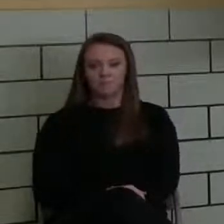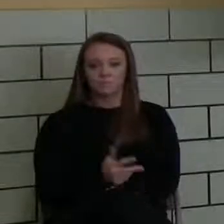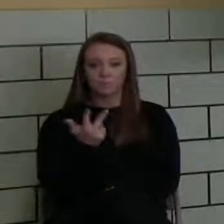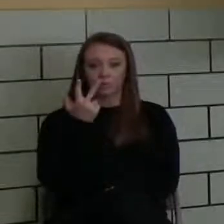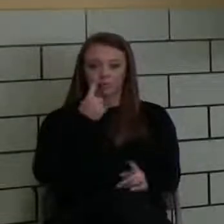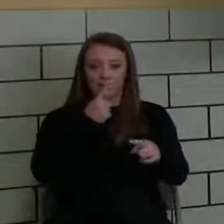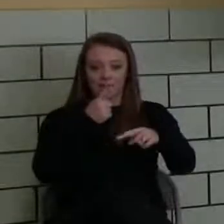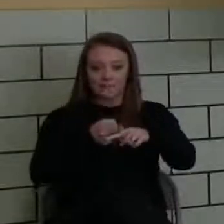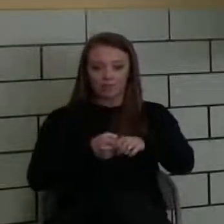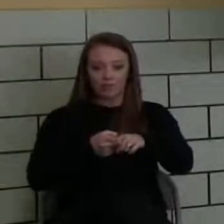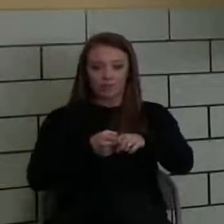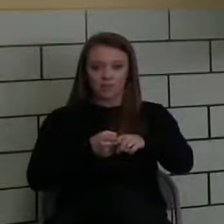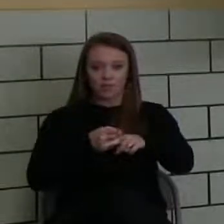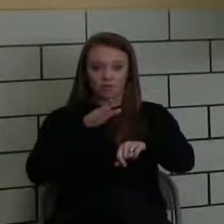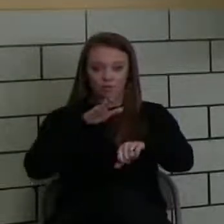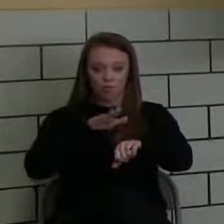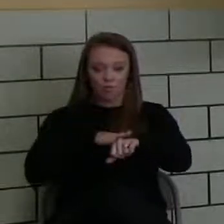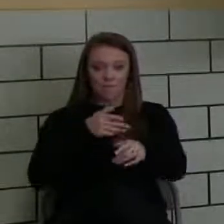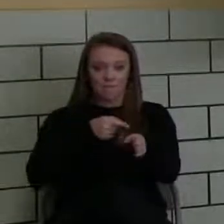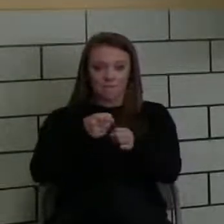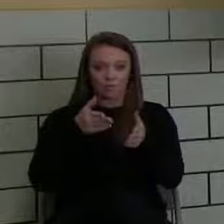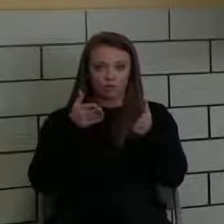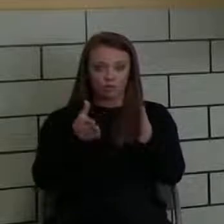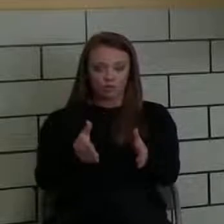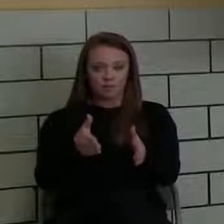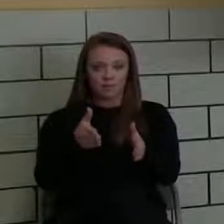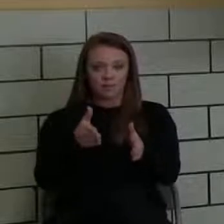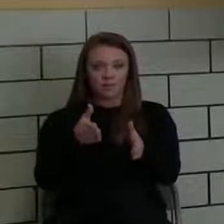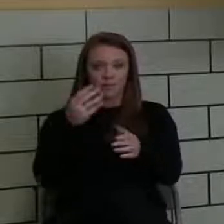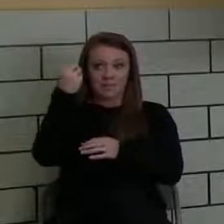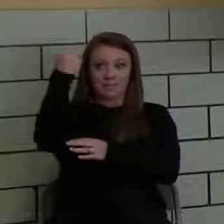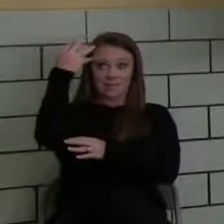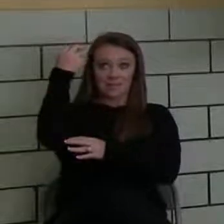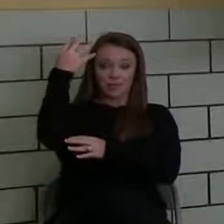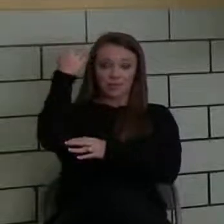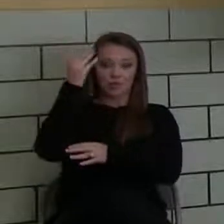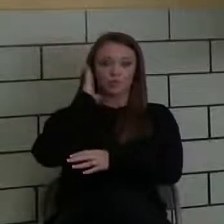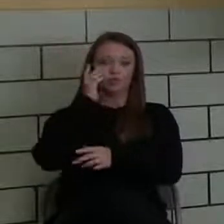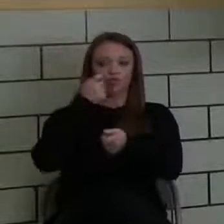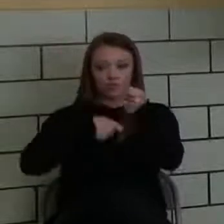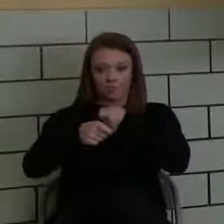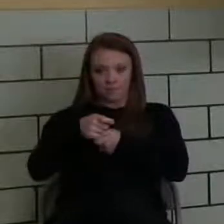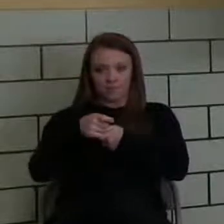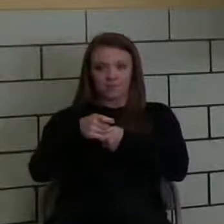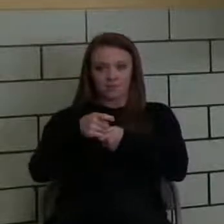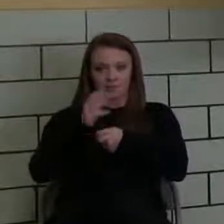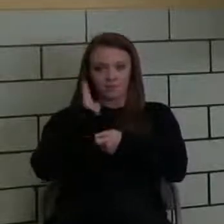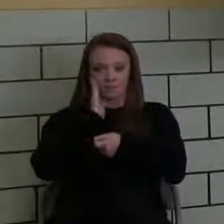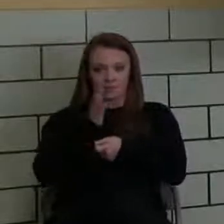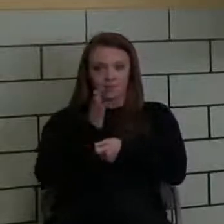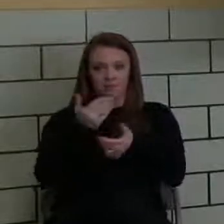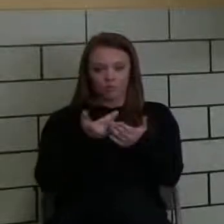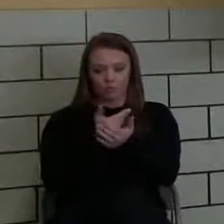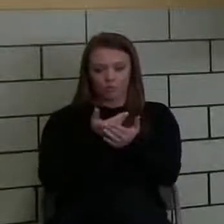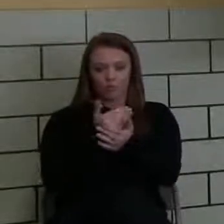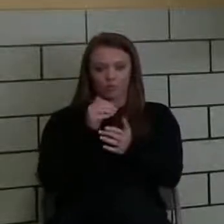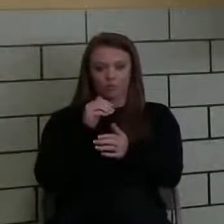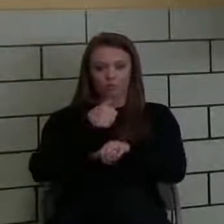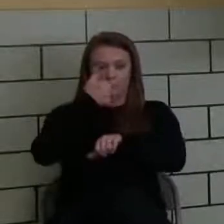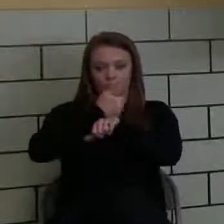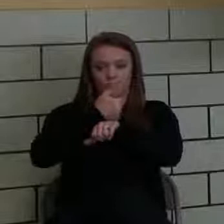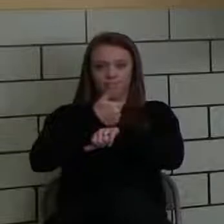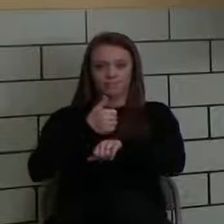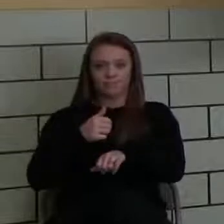Street will all have their signals replaced. The one at 4th is being taken care of